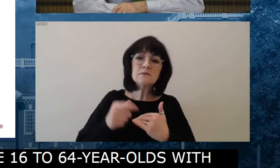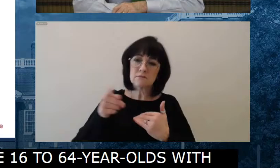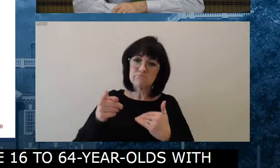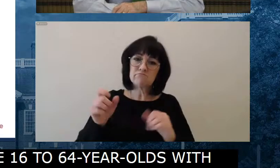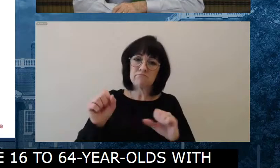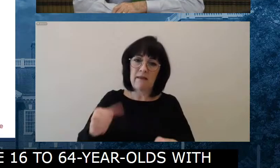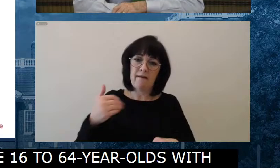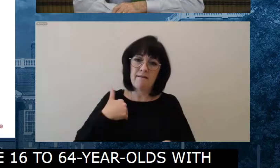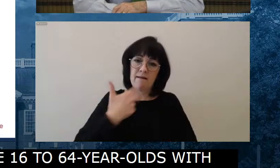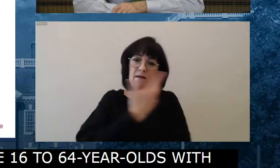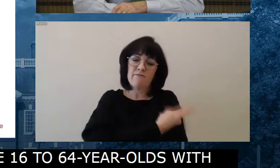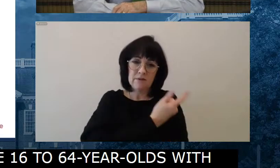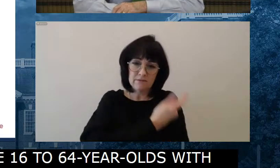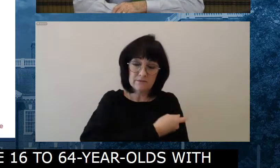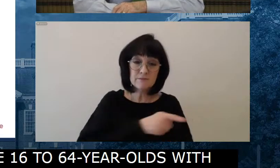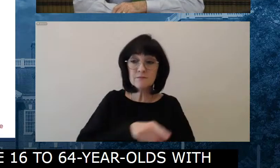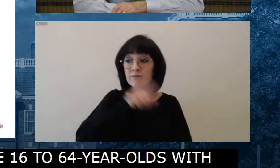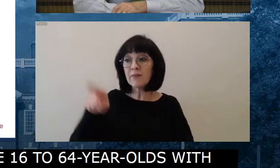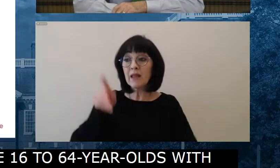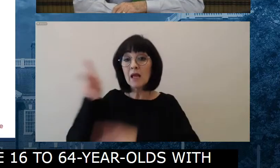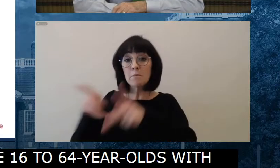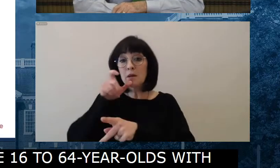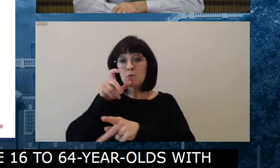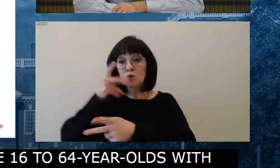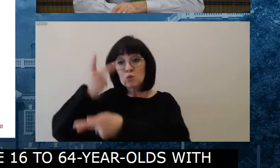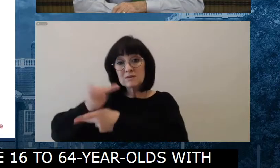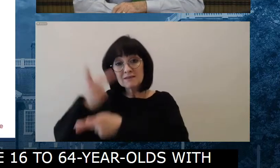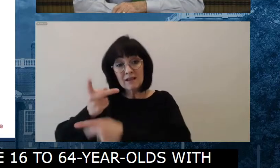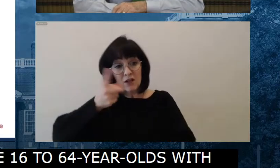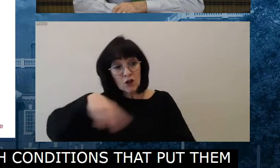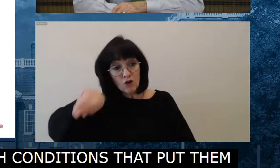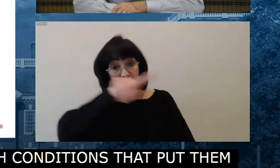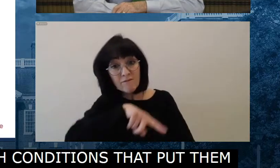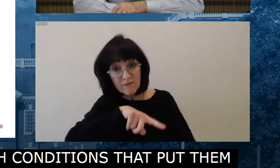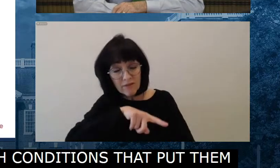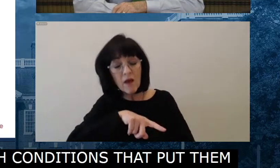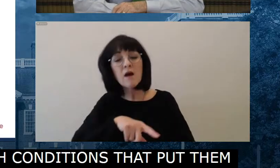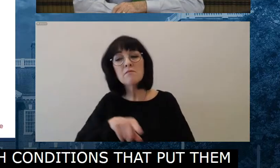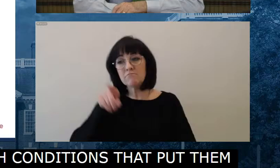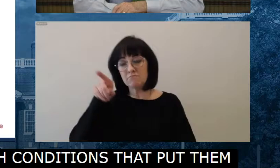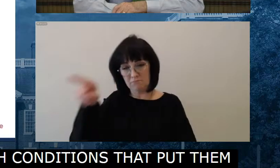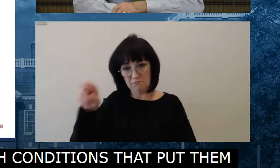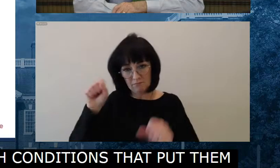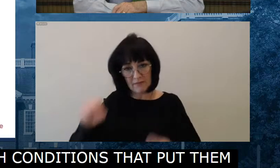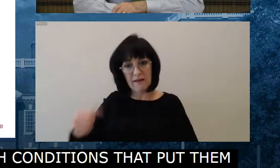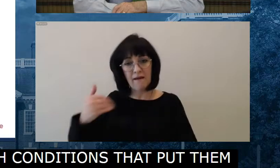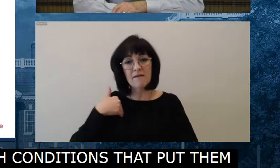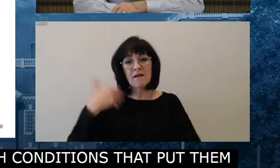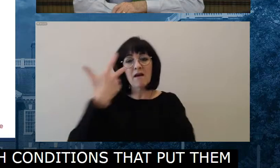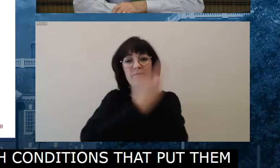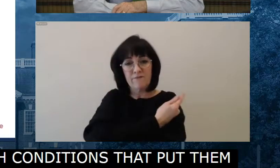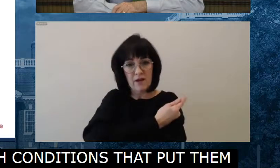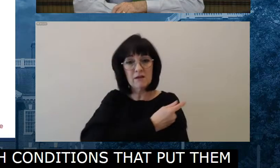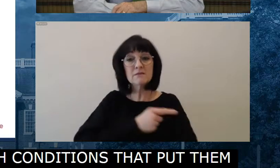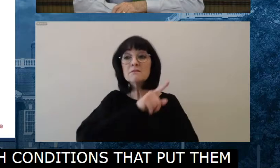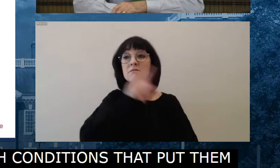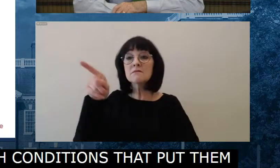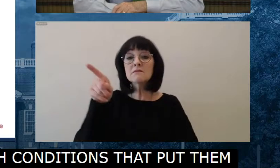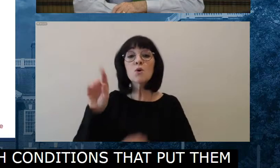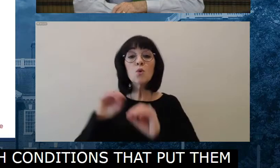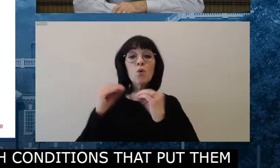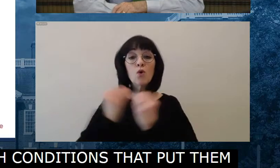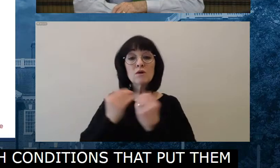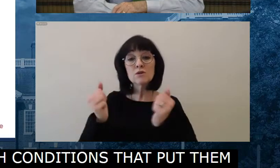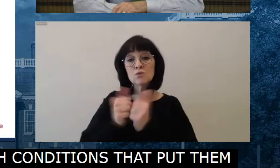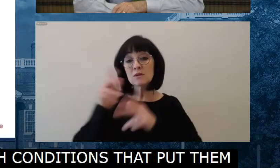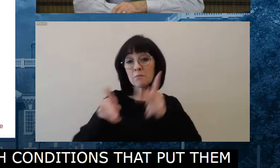their caretakers who may not have the conditions. We're working on people with disabilities and those organizations